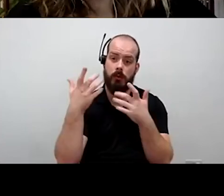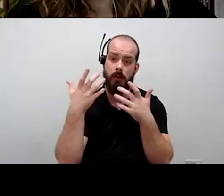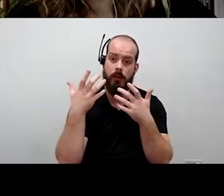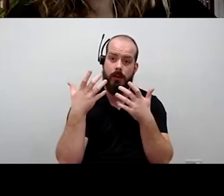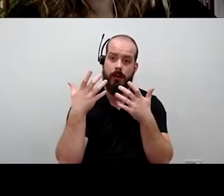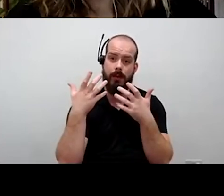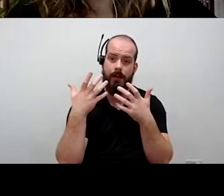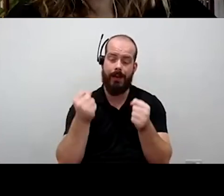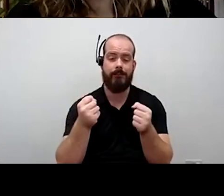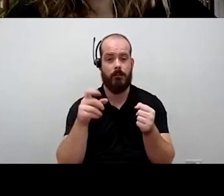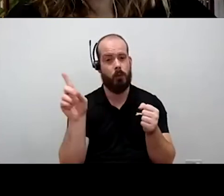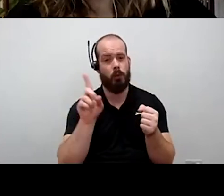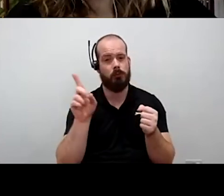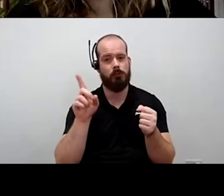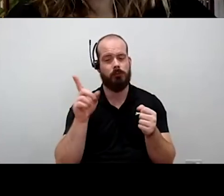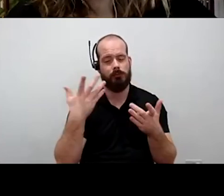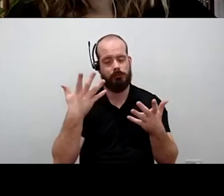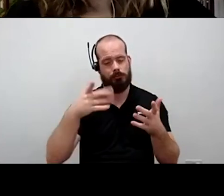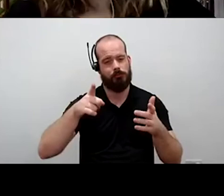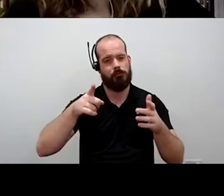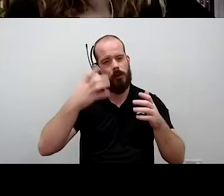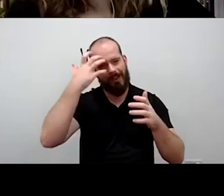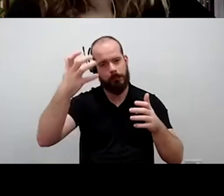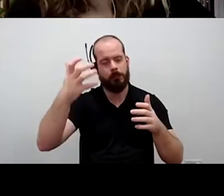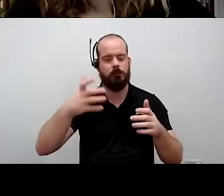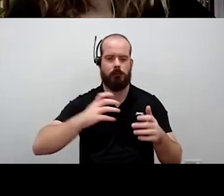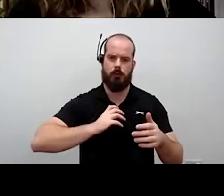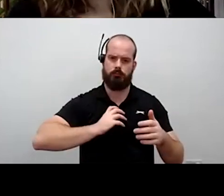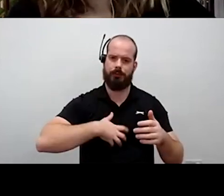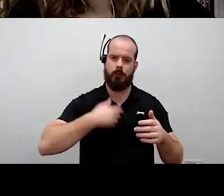their president, and it's like a pyramid. So and